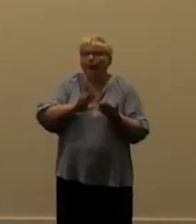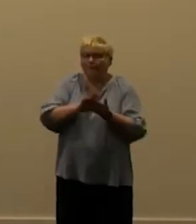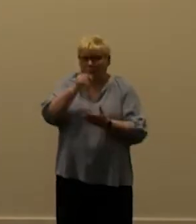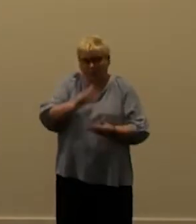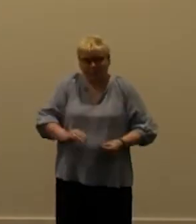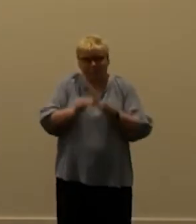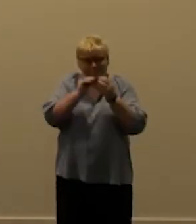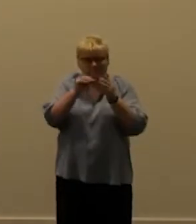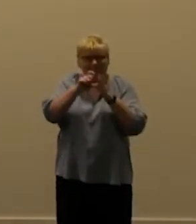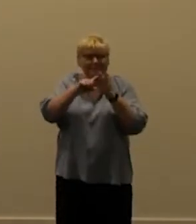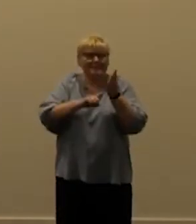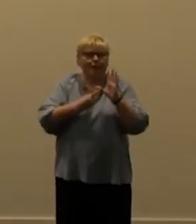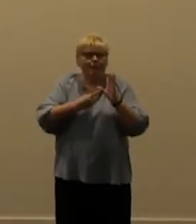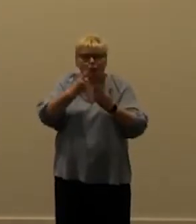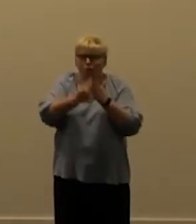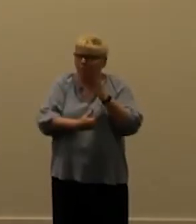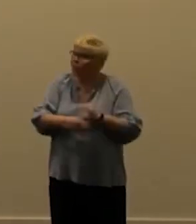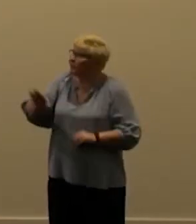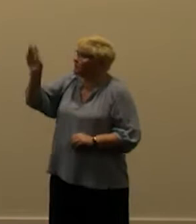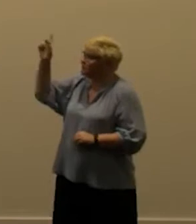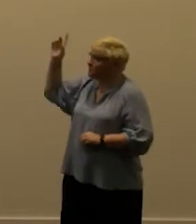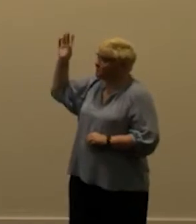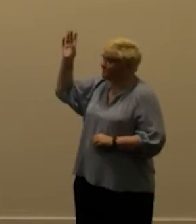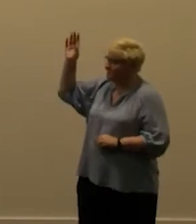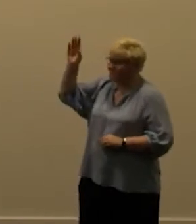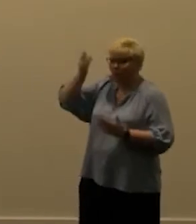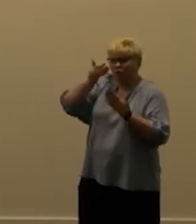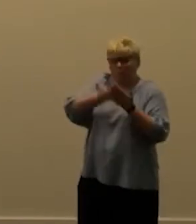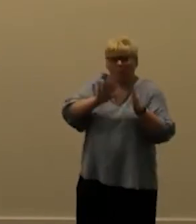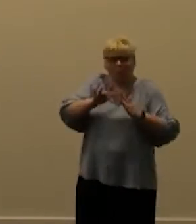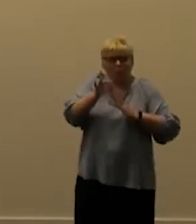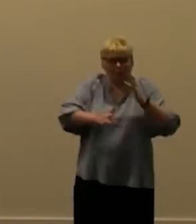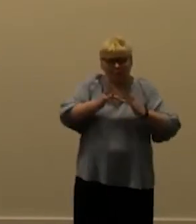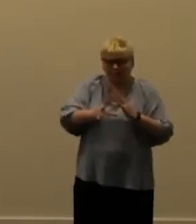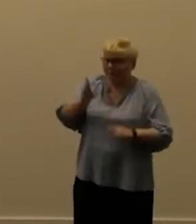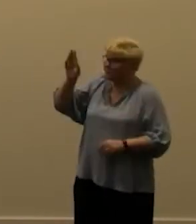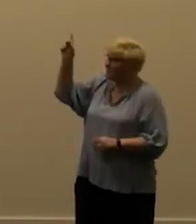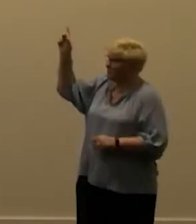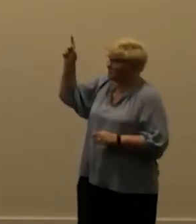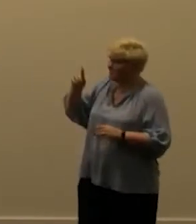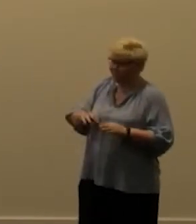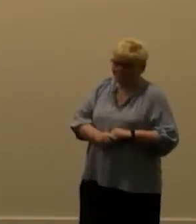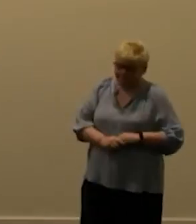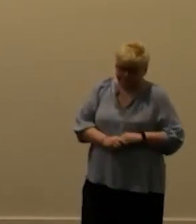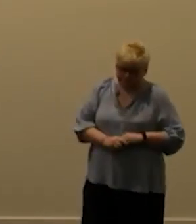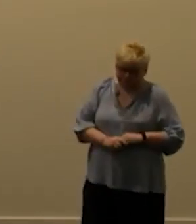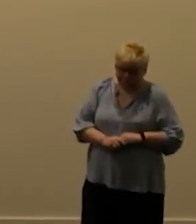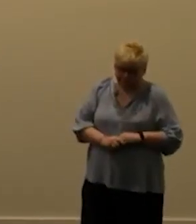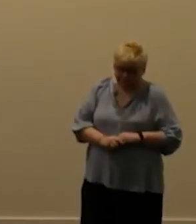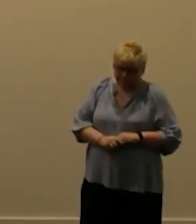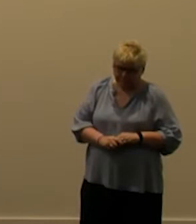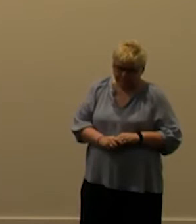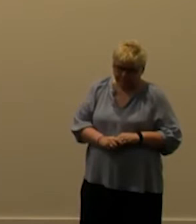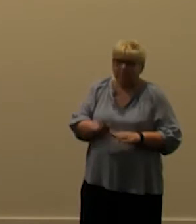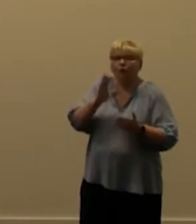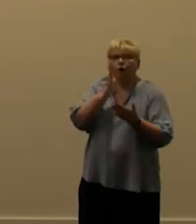Delta report. So you can see here another one that I pulled from the website. And you've got here is basically, it tells you what are the